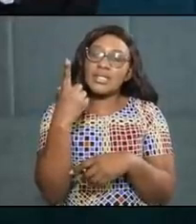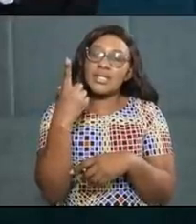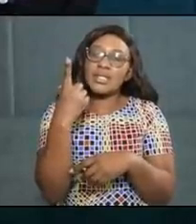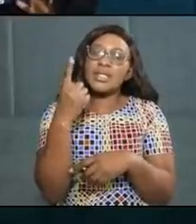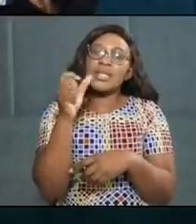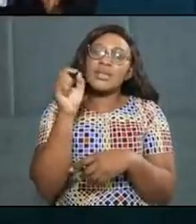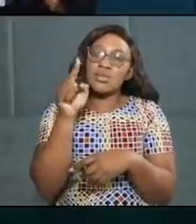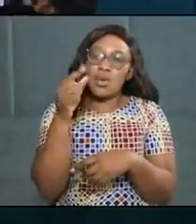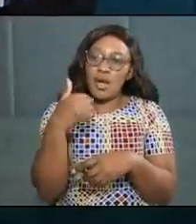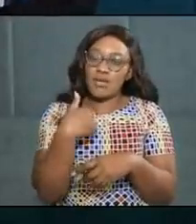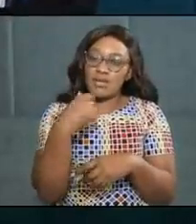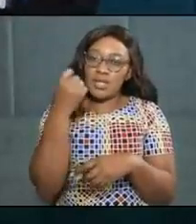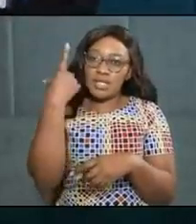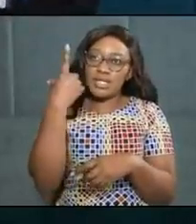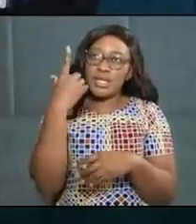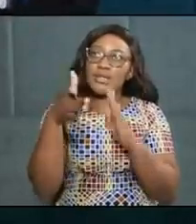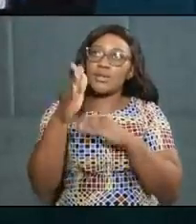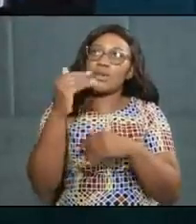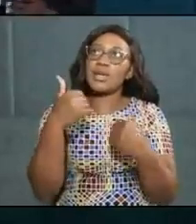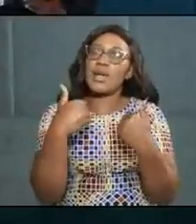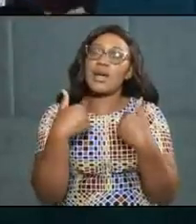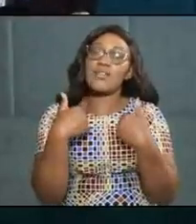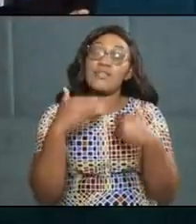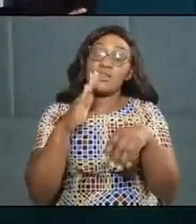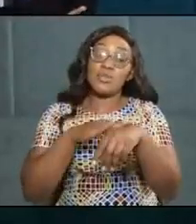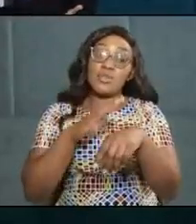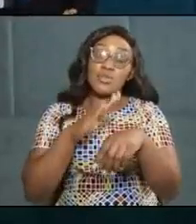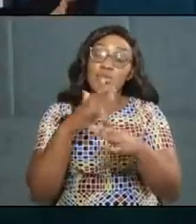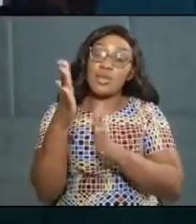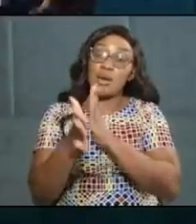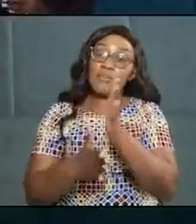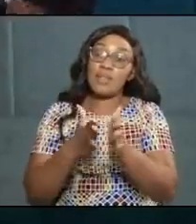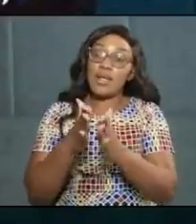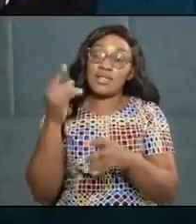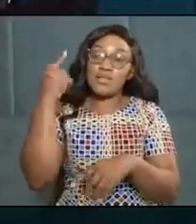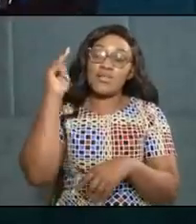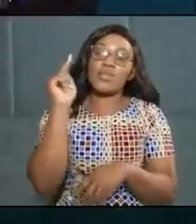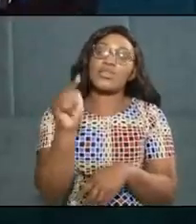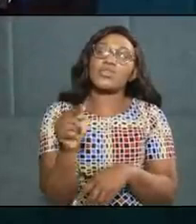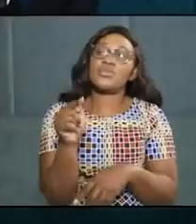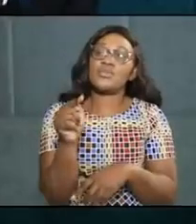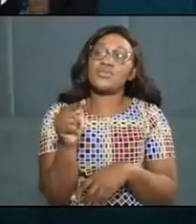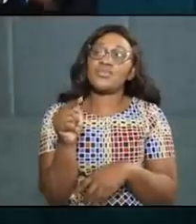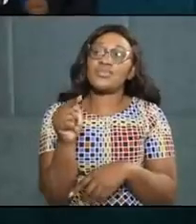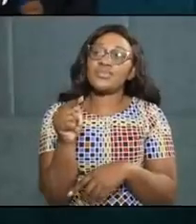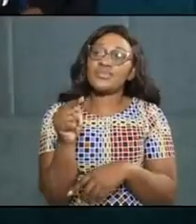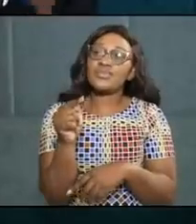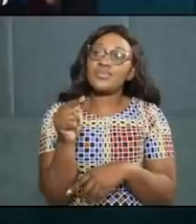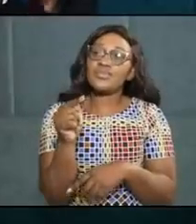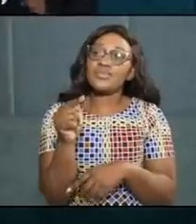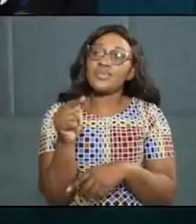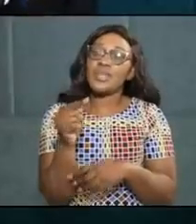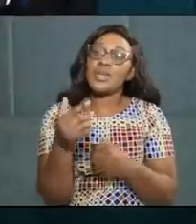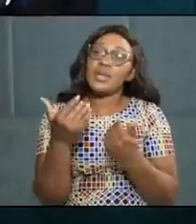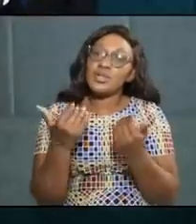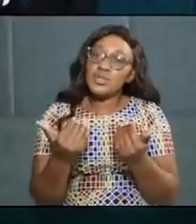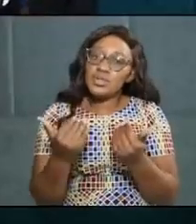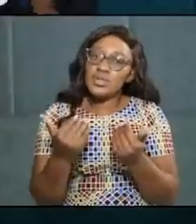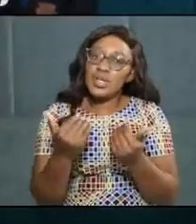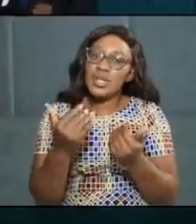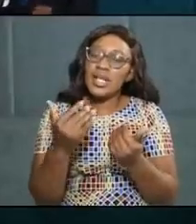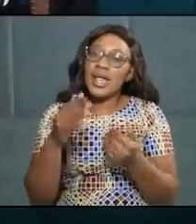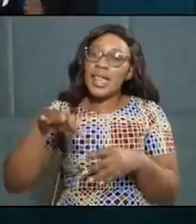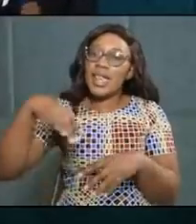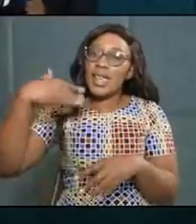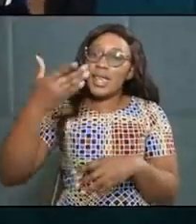plan for our lives, even though it may not seem like it. Like Paul being in prison, was God protecting him from the Jews? Children, next Sabbath, we